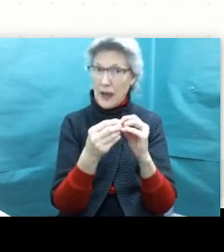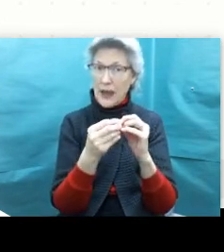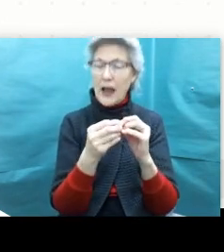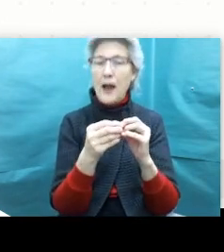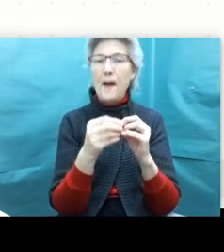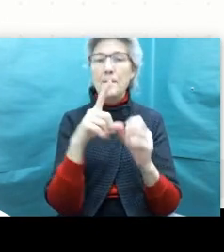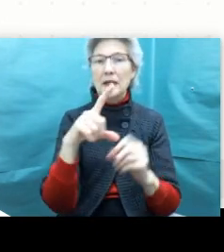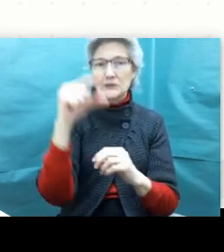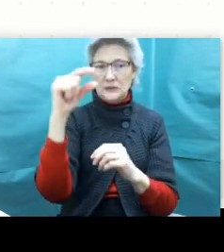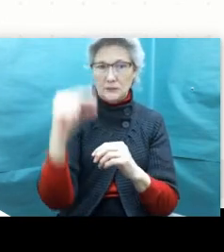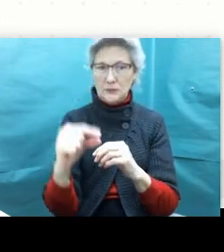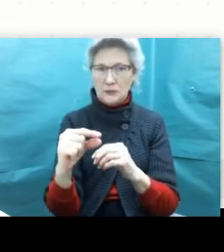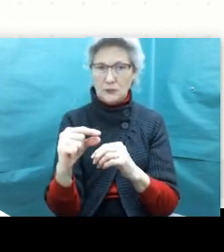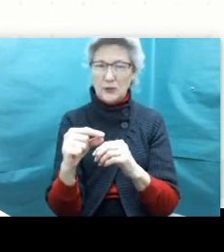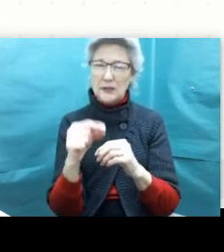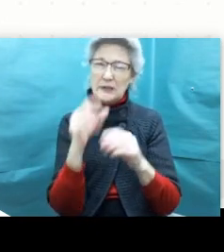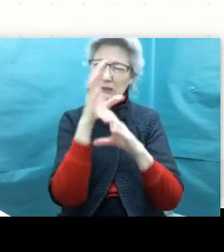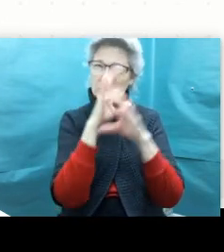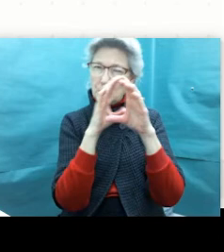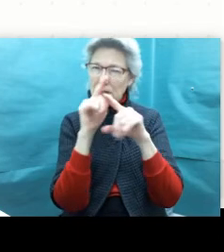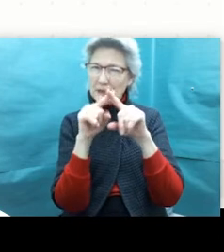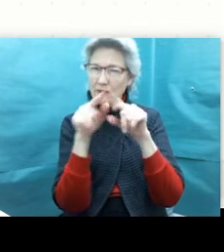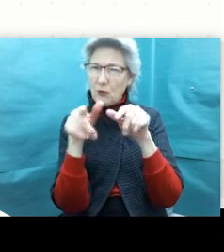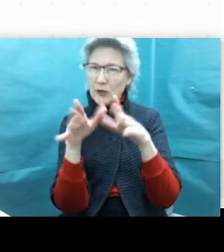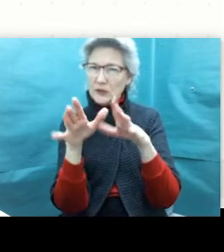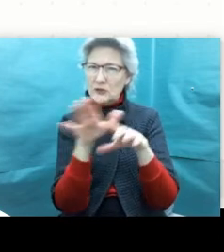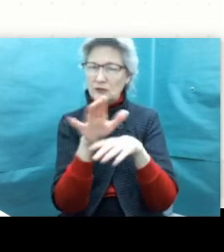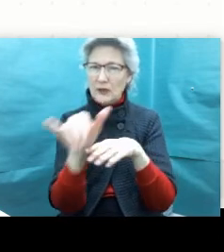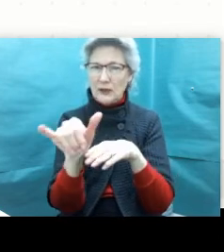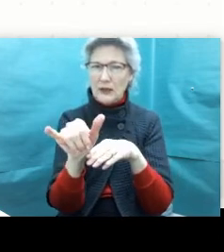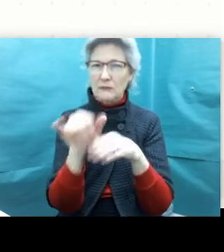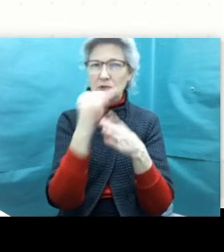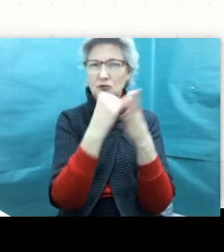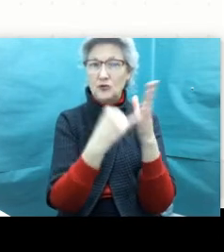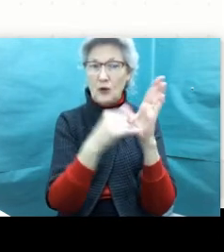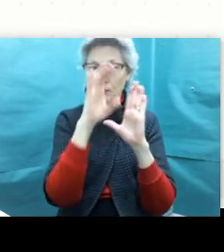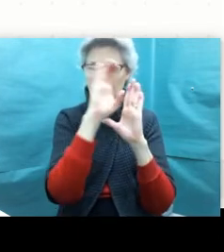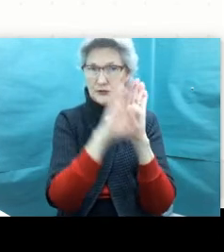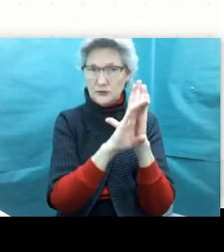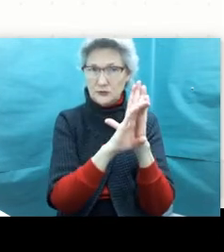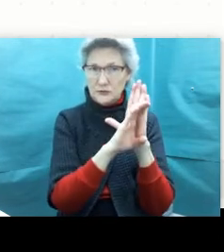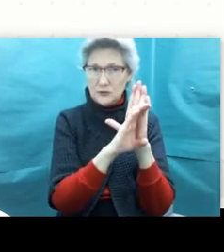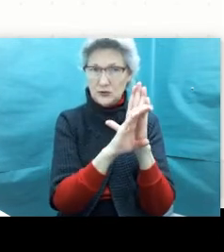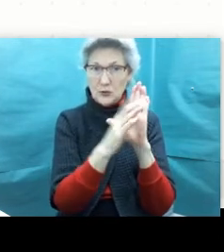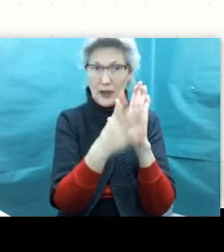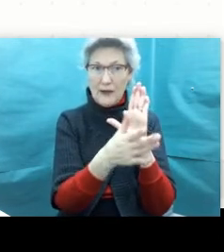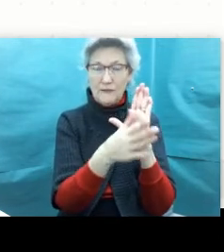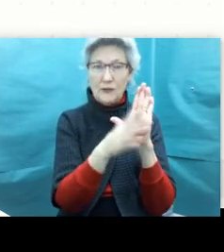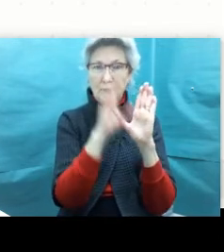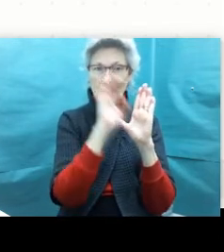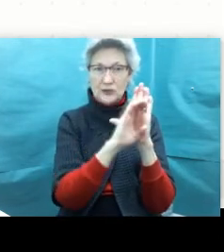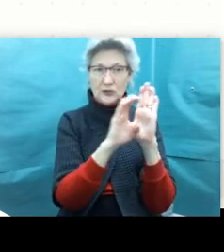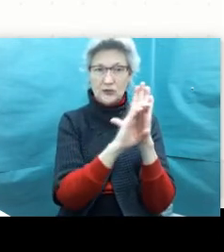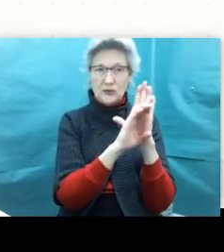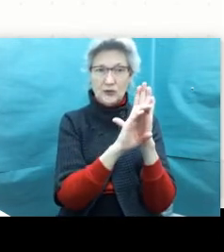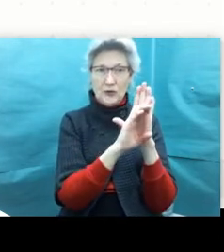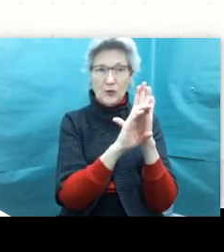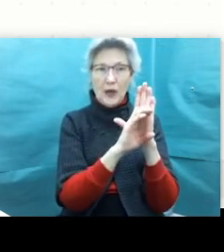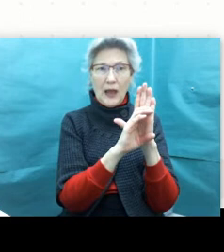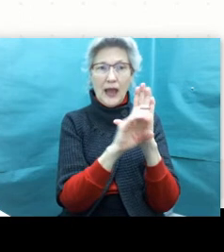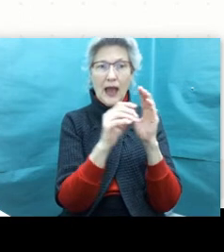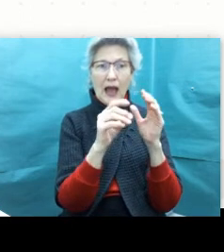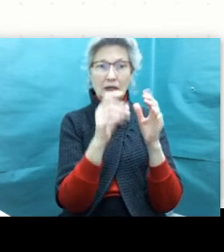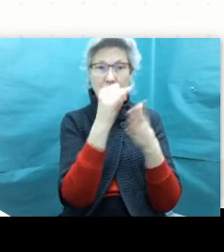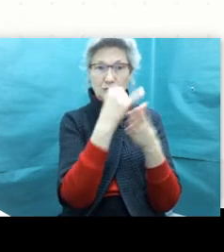different strategies for that. I'm going to draw a model. So here I have the model, and what I did was